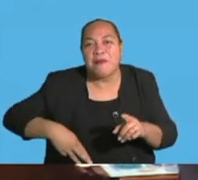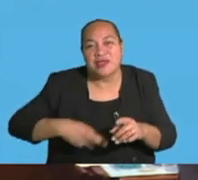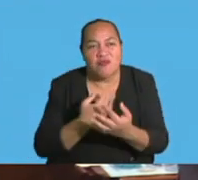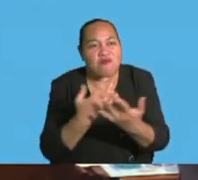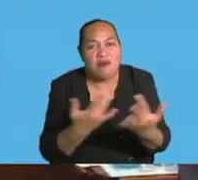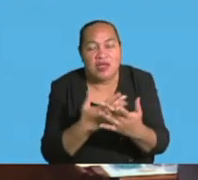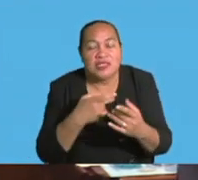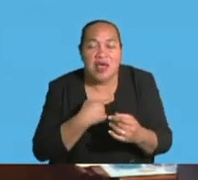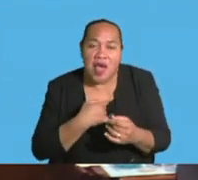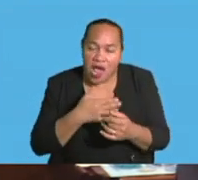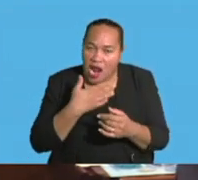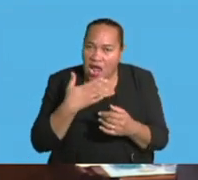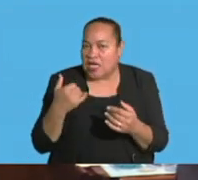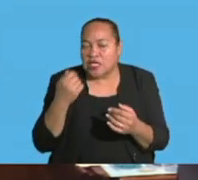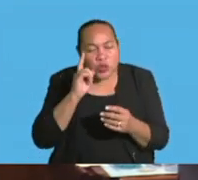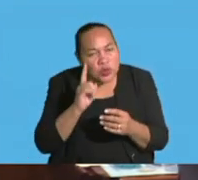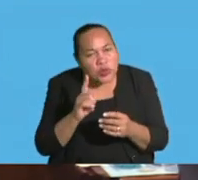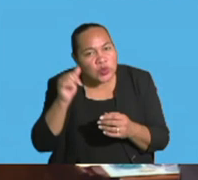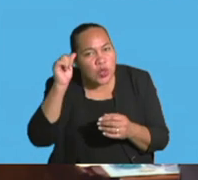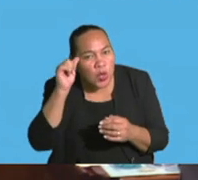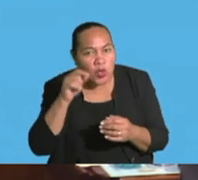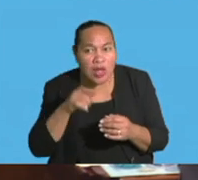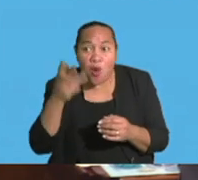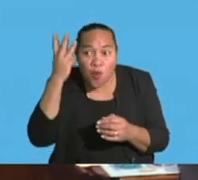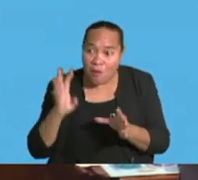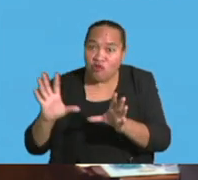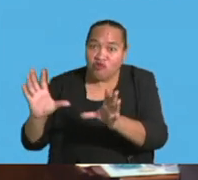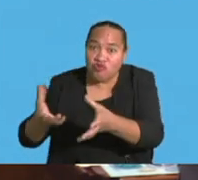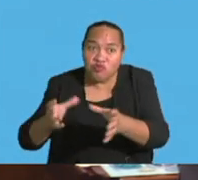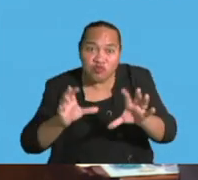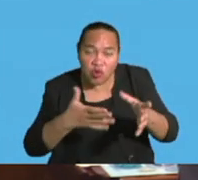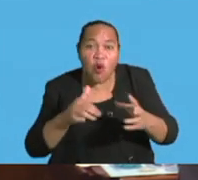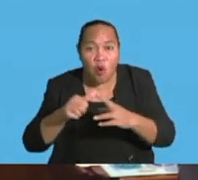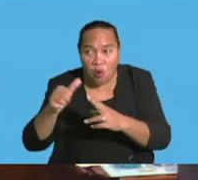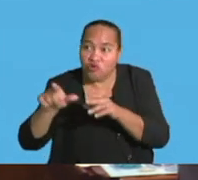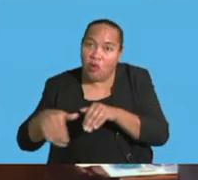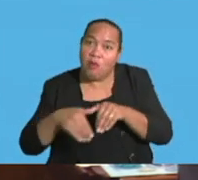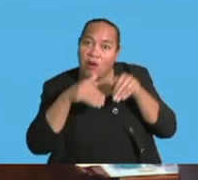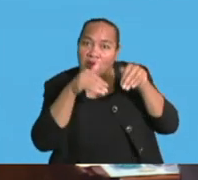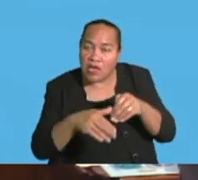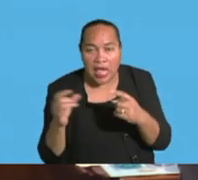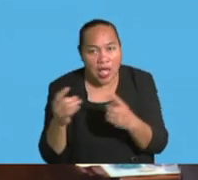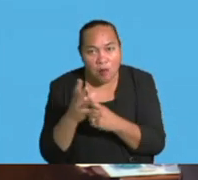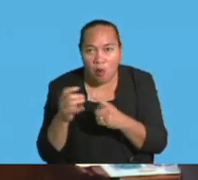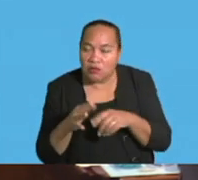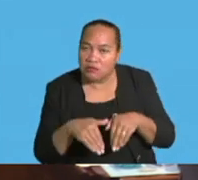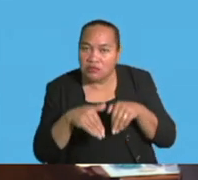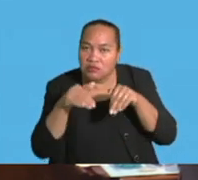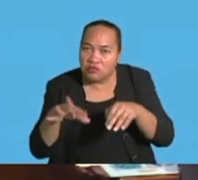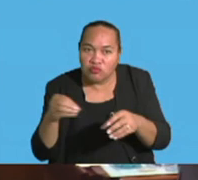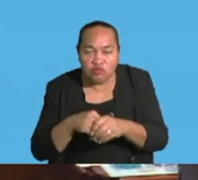very pleasing to note, Honorable Speaker, that women's groups have been important contributors during the